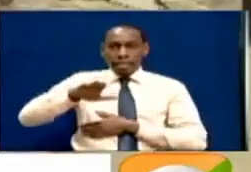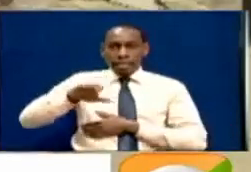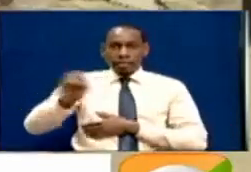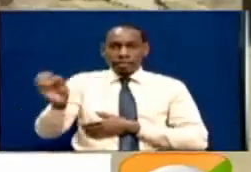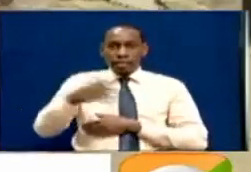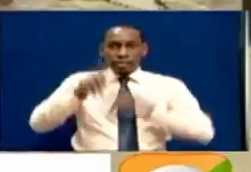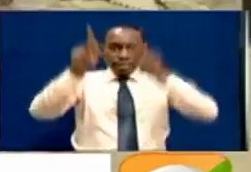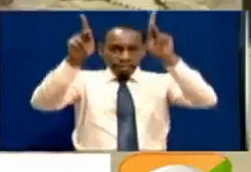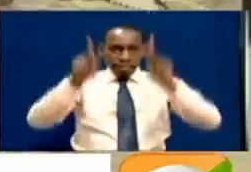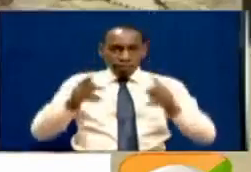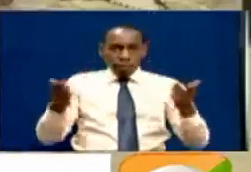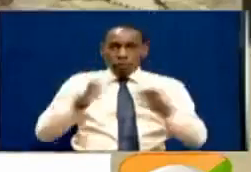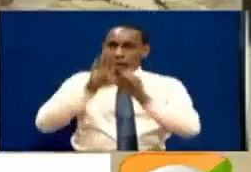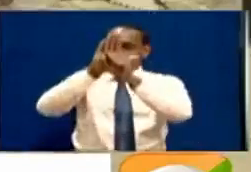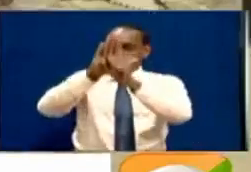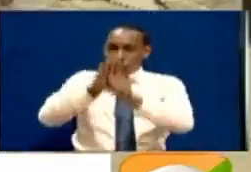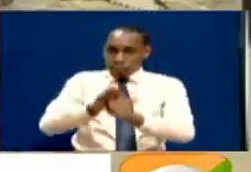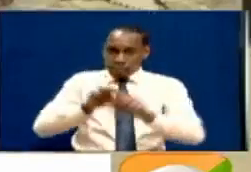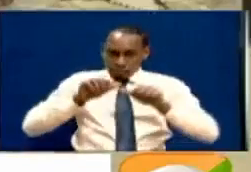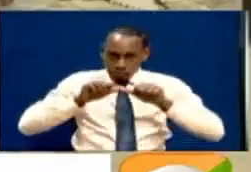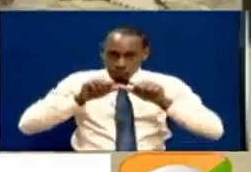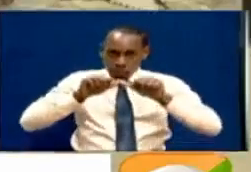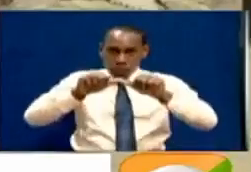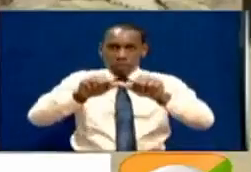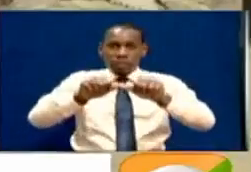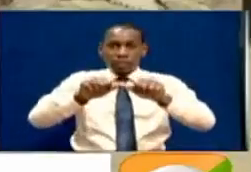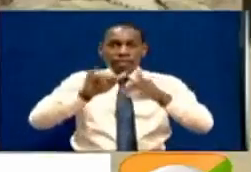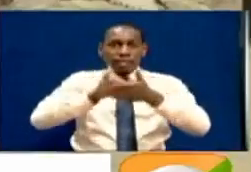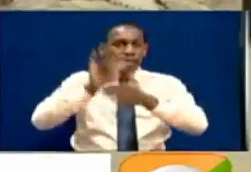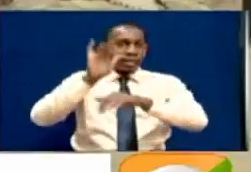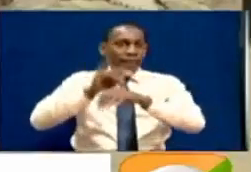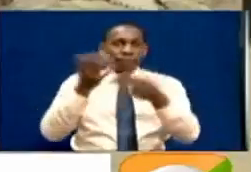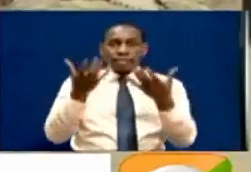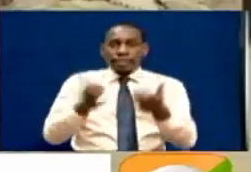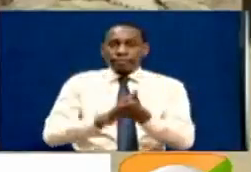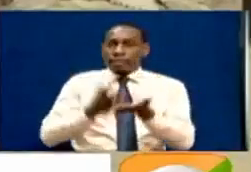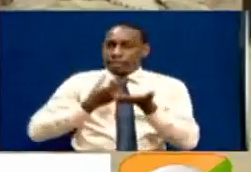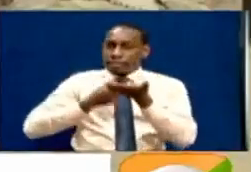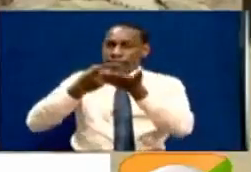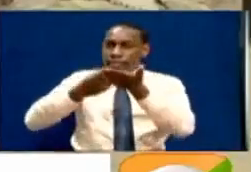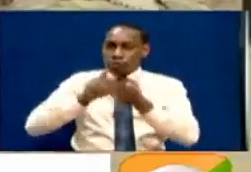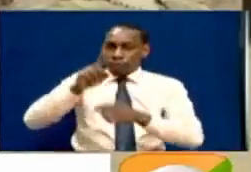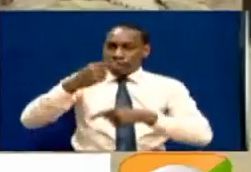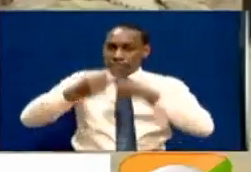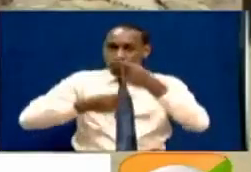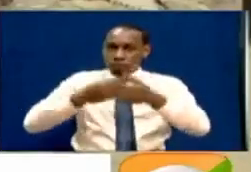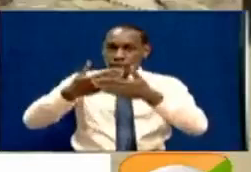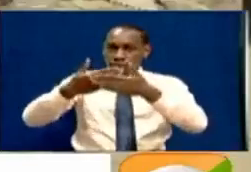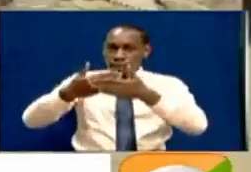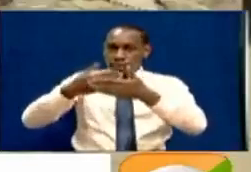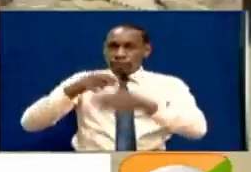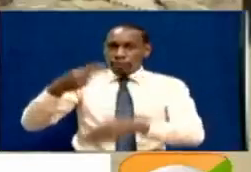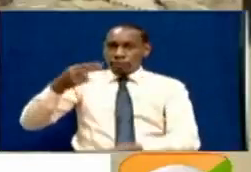of Kisumu, where stigmatization still continues to cut deep, the conversation needs to move from